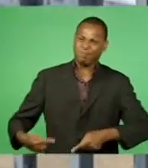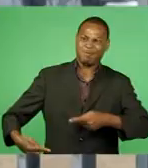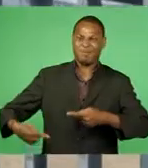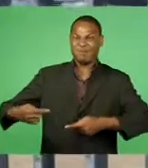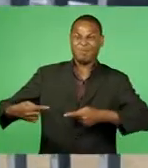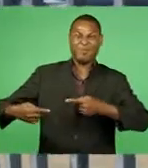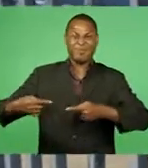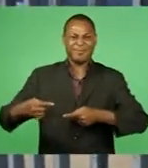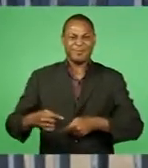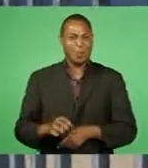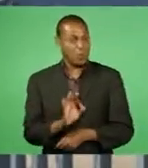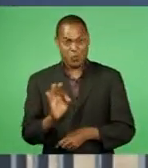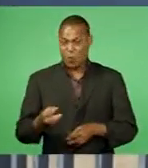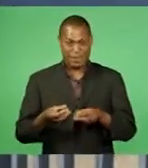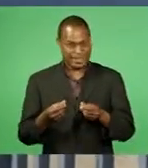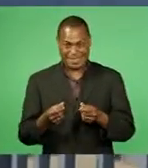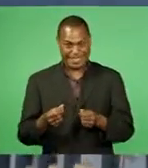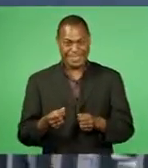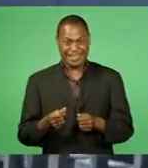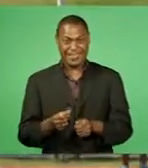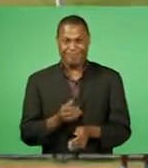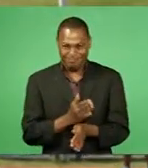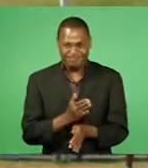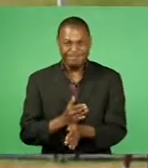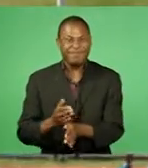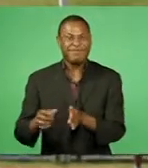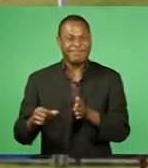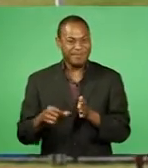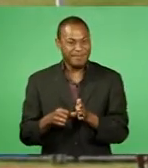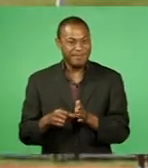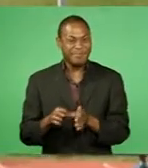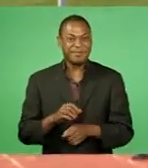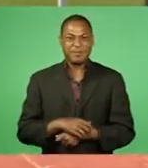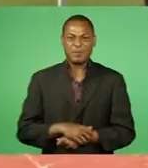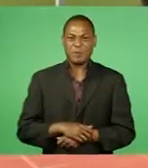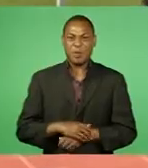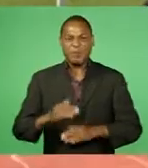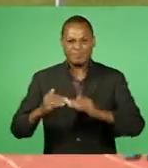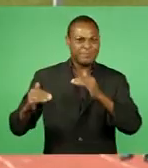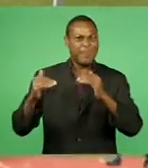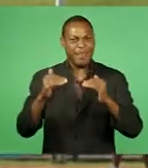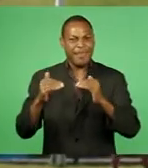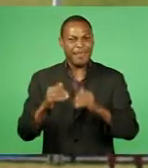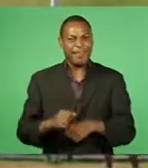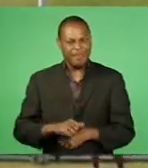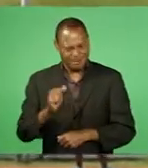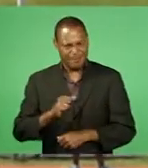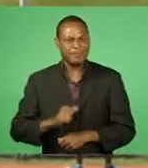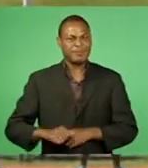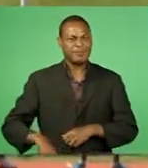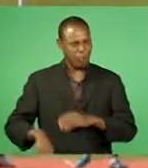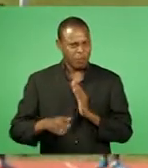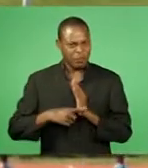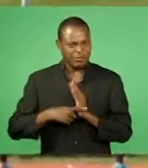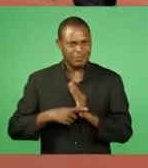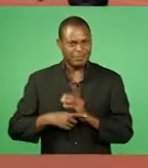not easy competitors. They train hard, and also for me. And yeah, I'm very positive, so I can do well in the